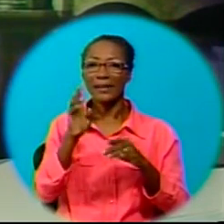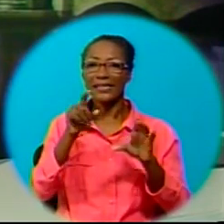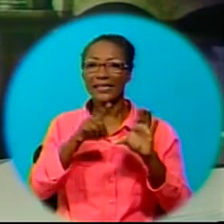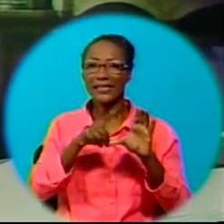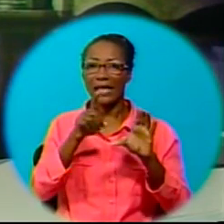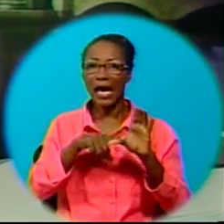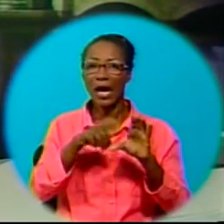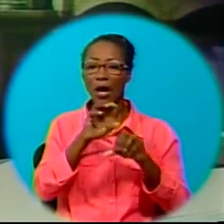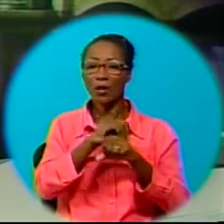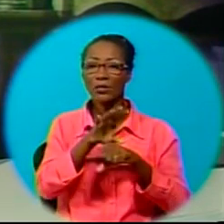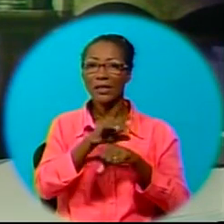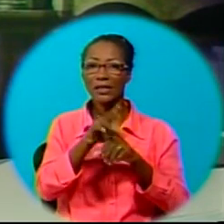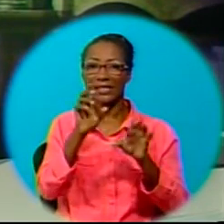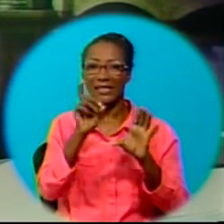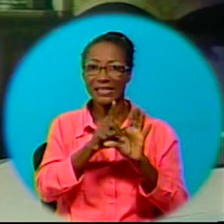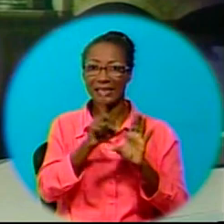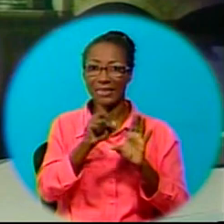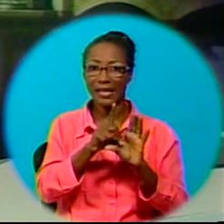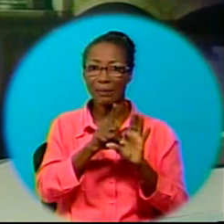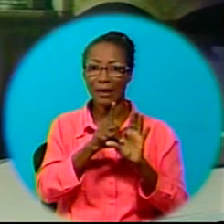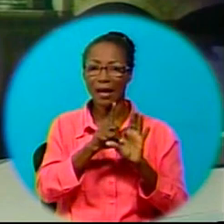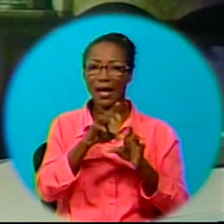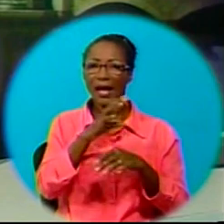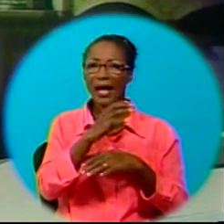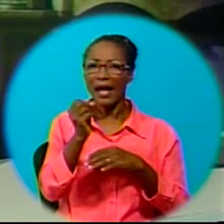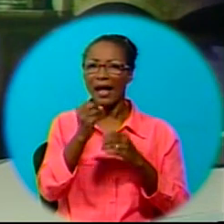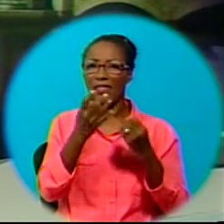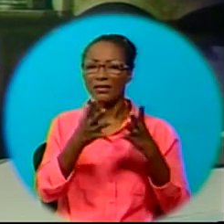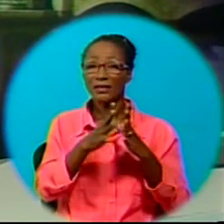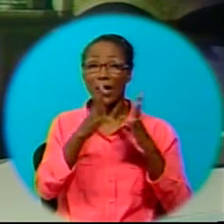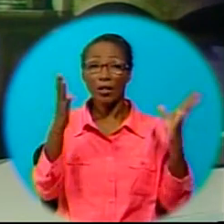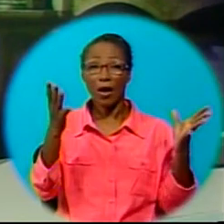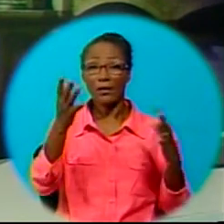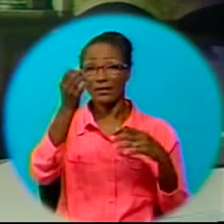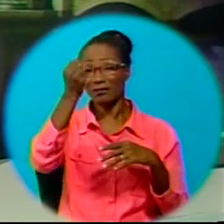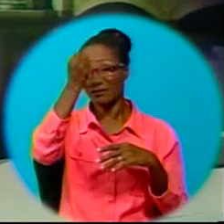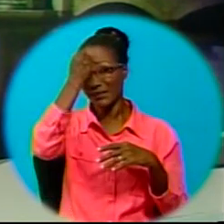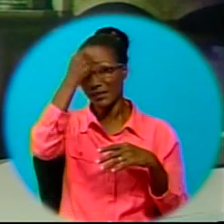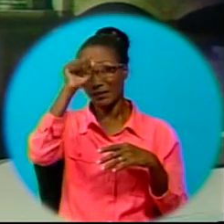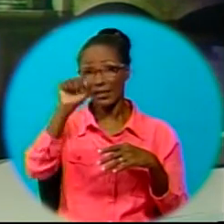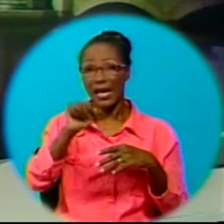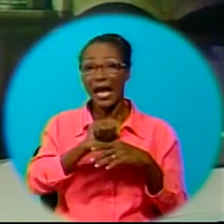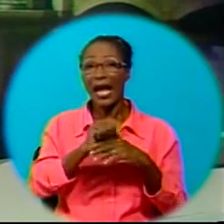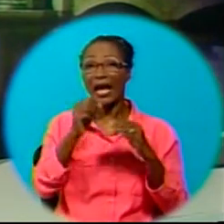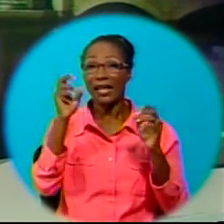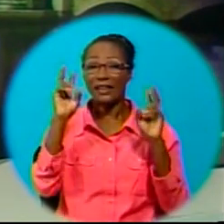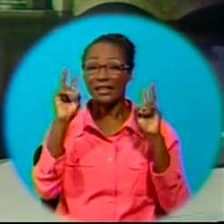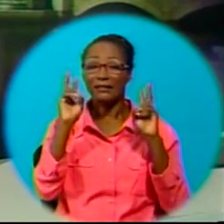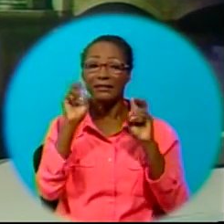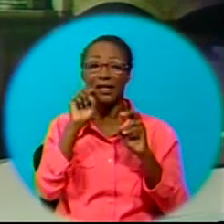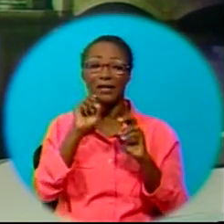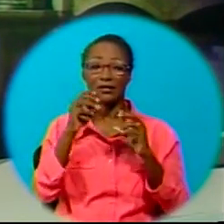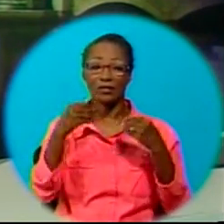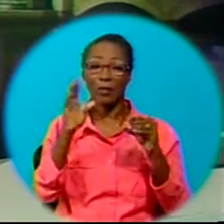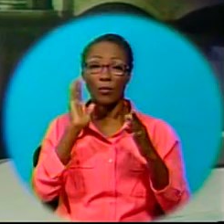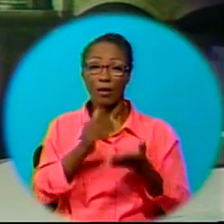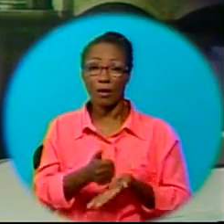the level of ignorance regarding sex and the disabled and says that initiatives like the Sex Shop will help.